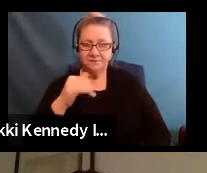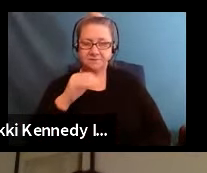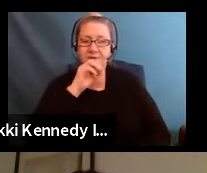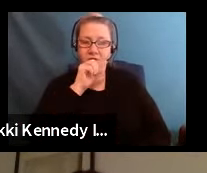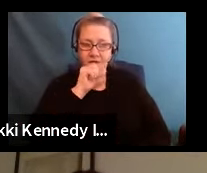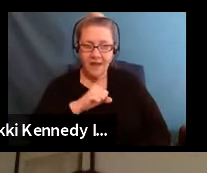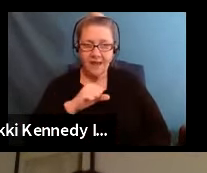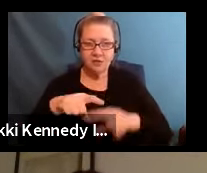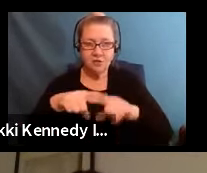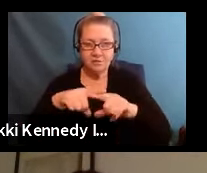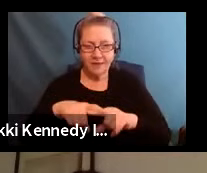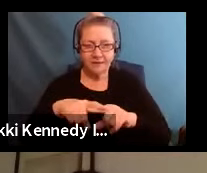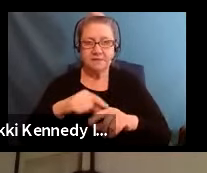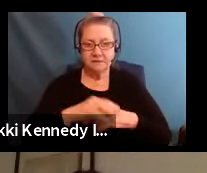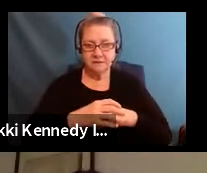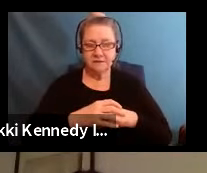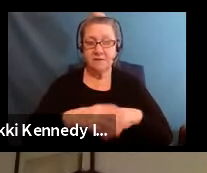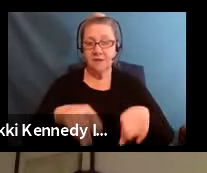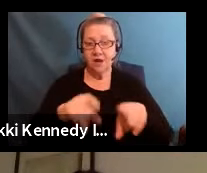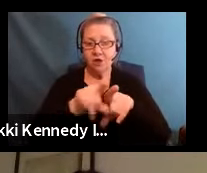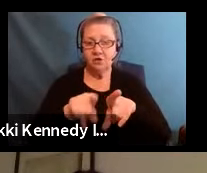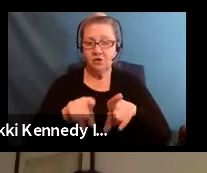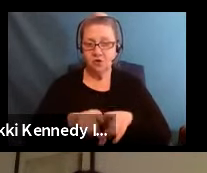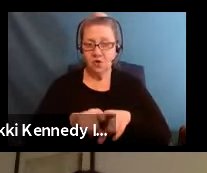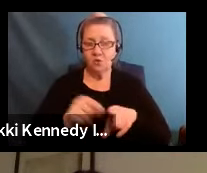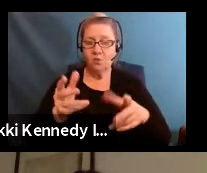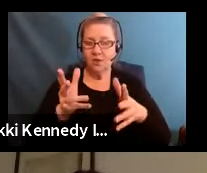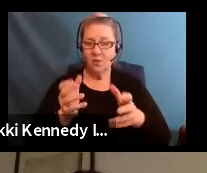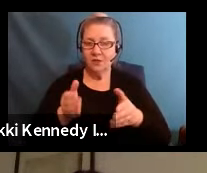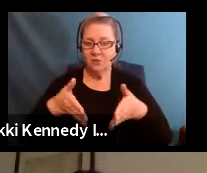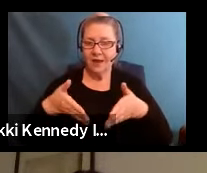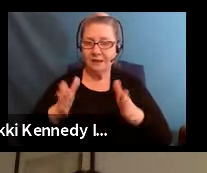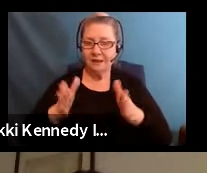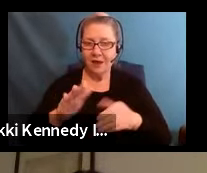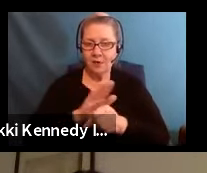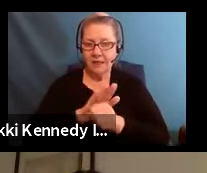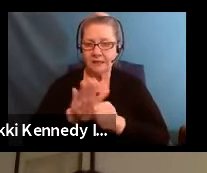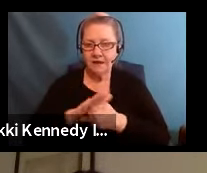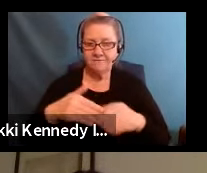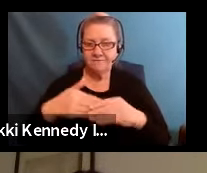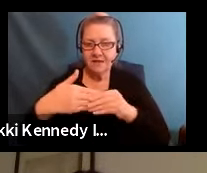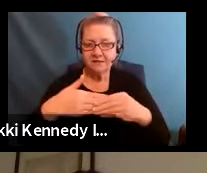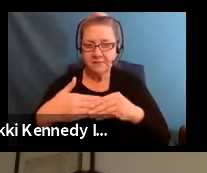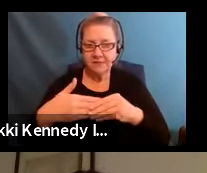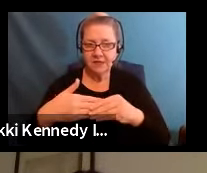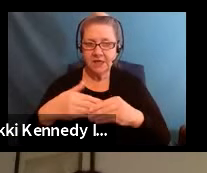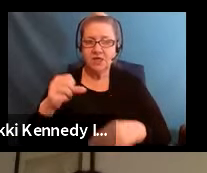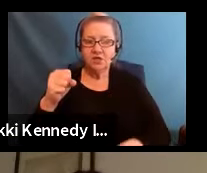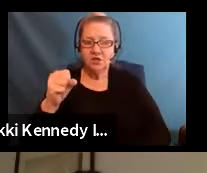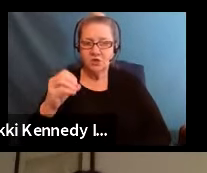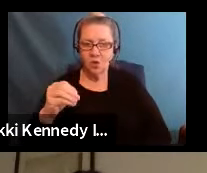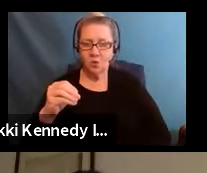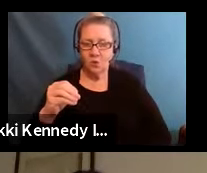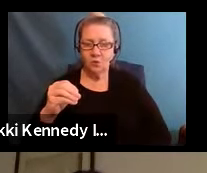prioritization. But we also want to allow enough flexibility so that we